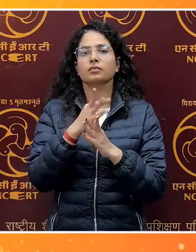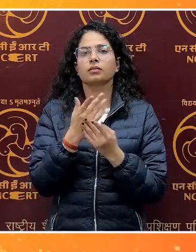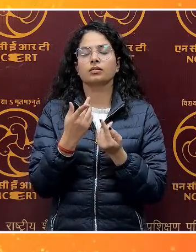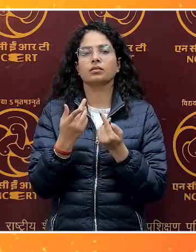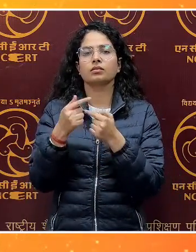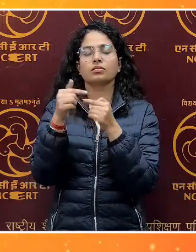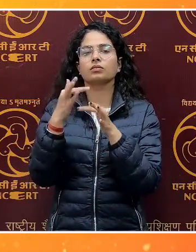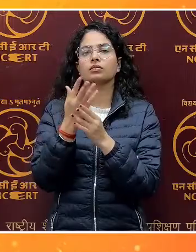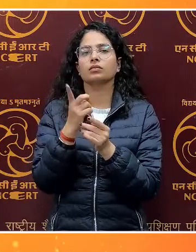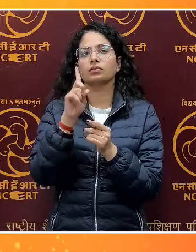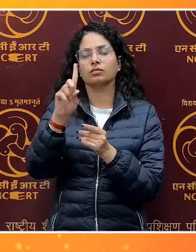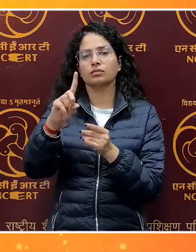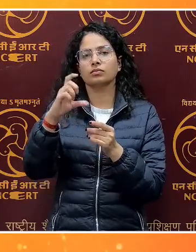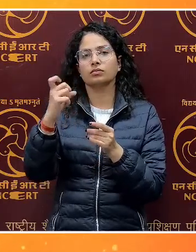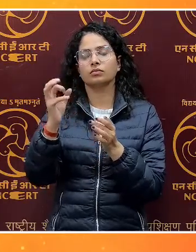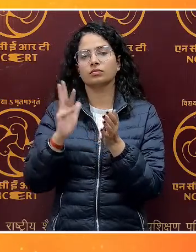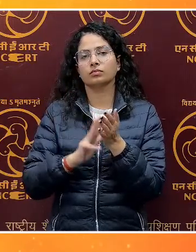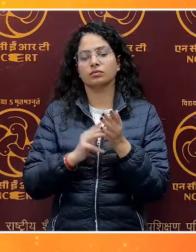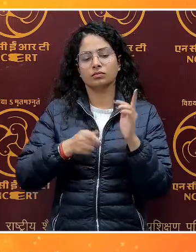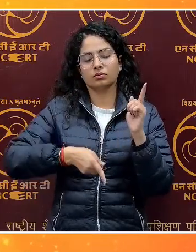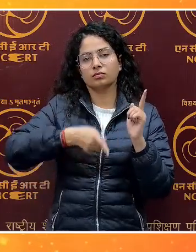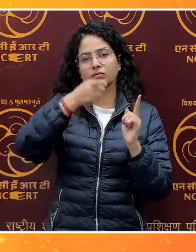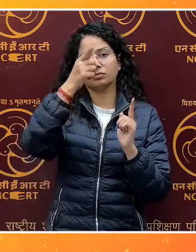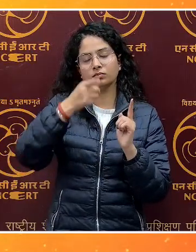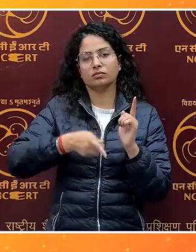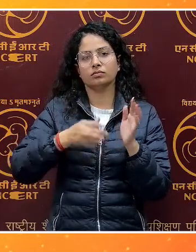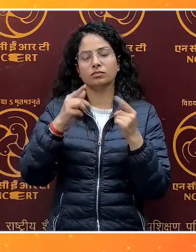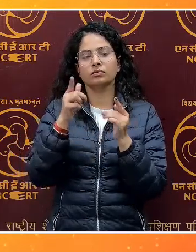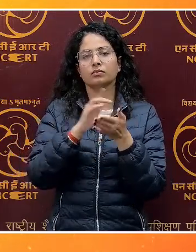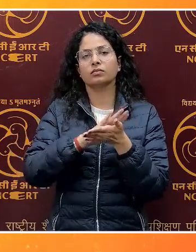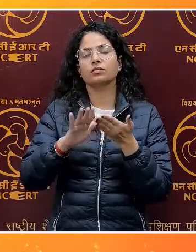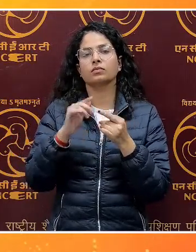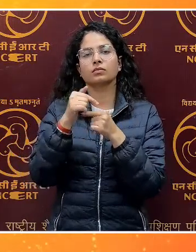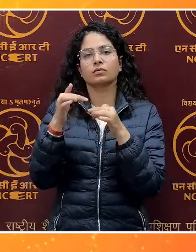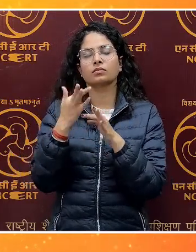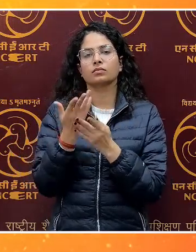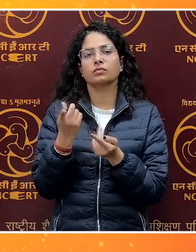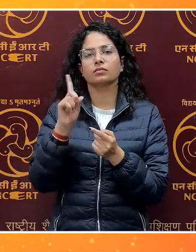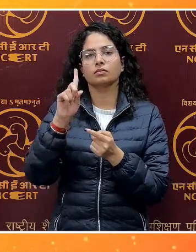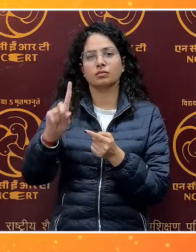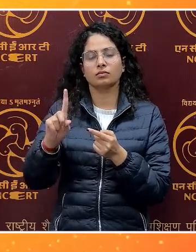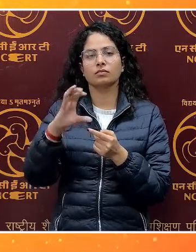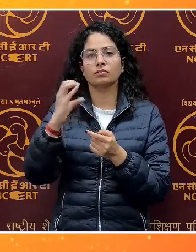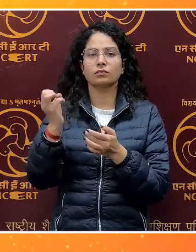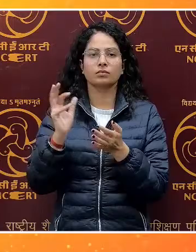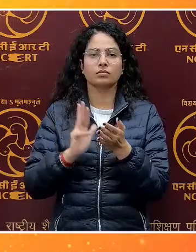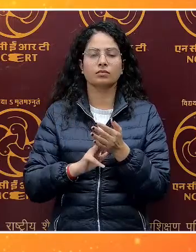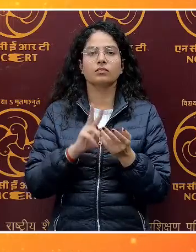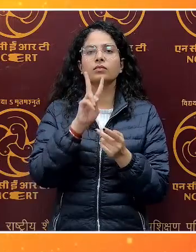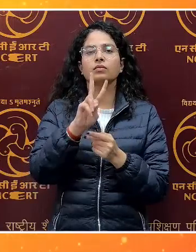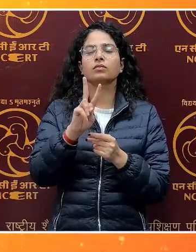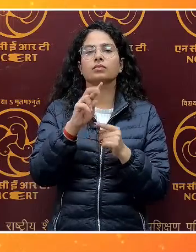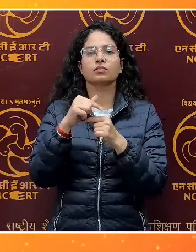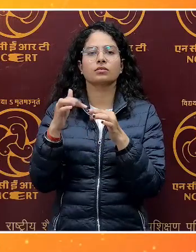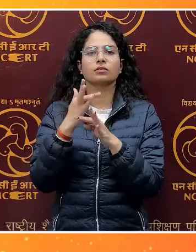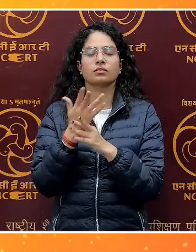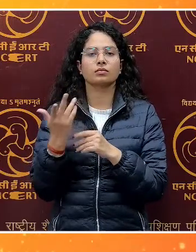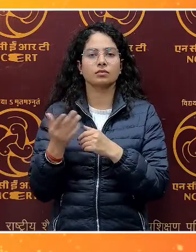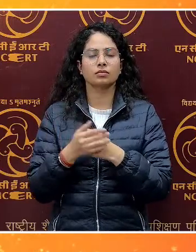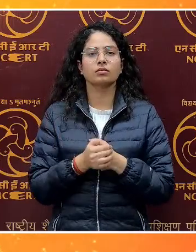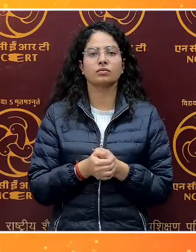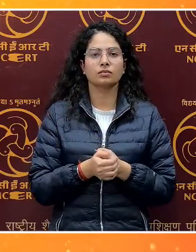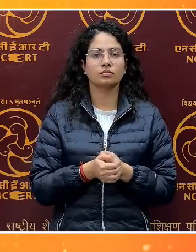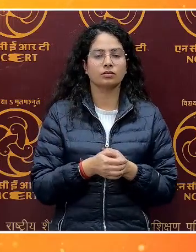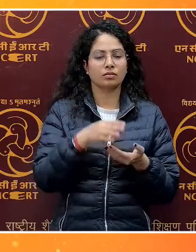centimeter, and it is also given that height of the cone h is equal to 1 centimeter. So what is the volume of solid? It is volume of